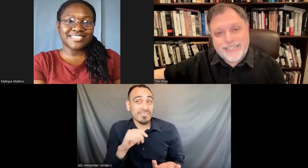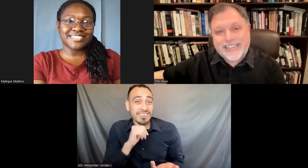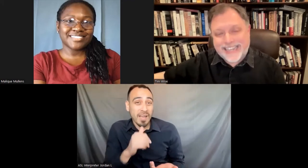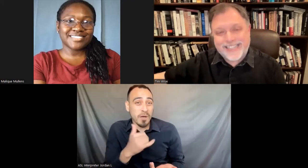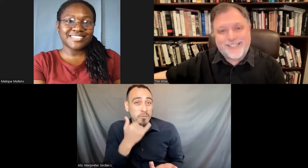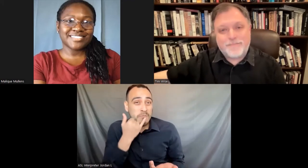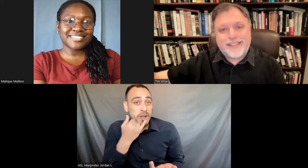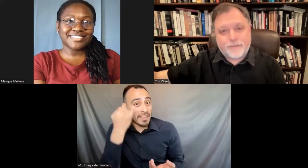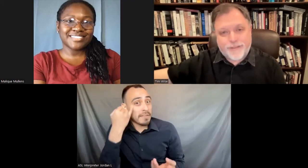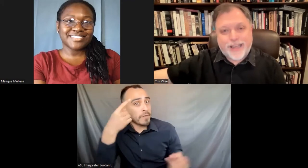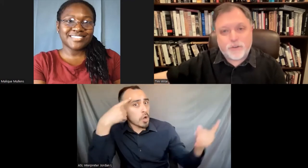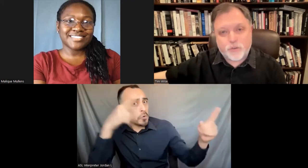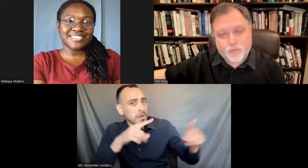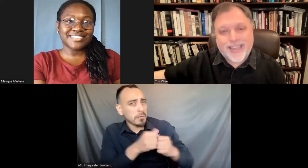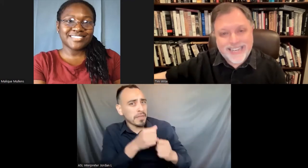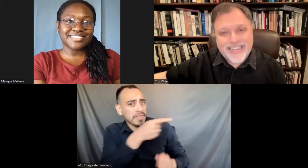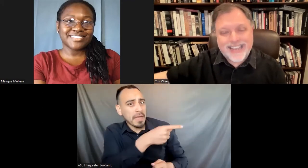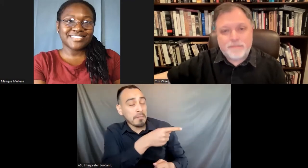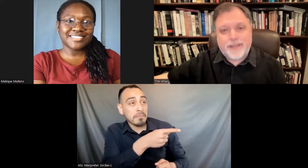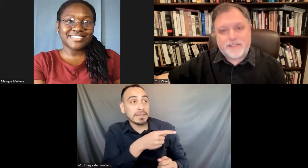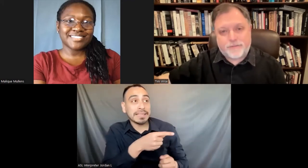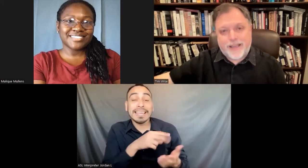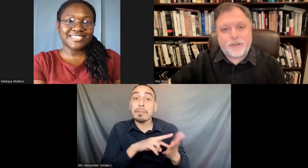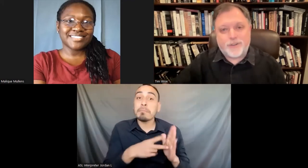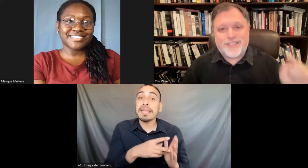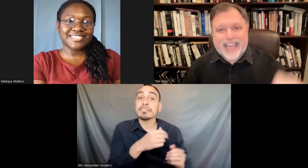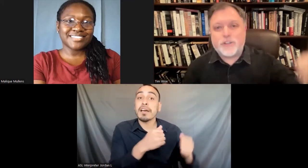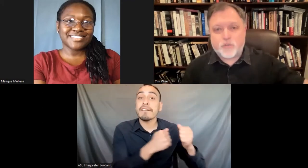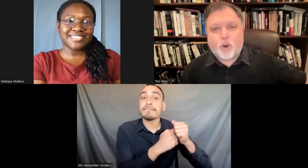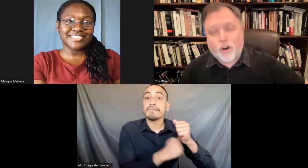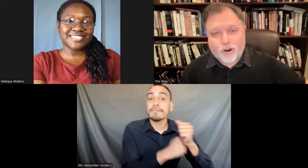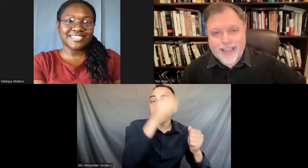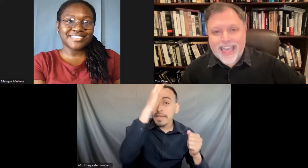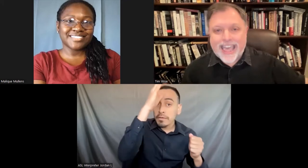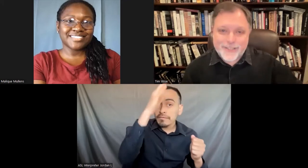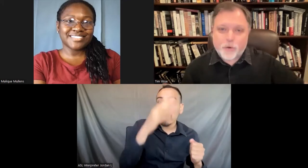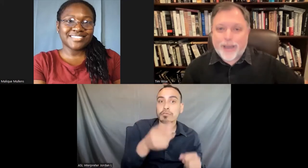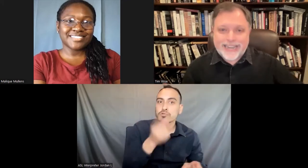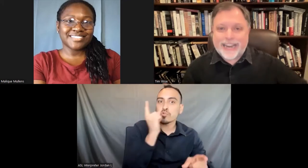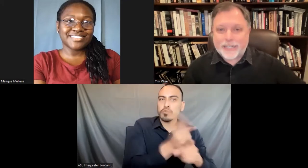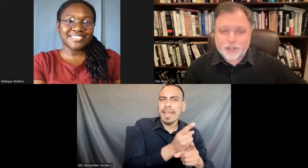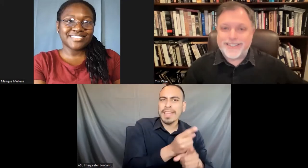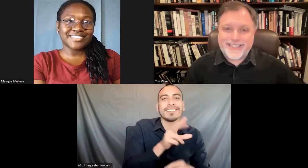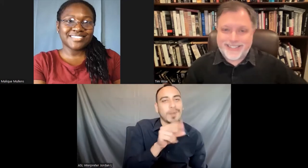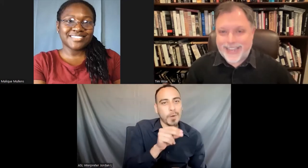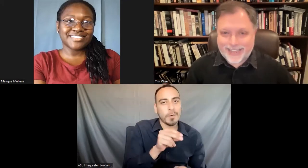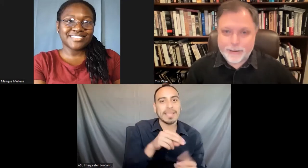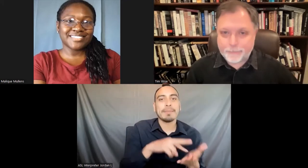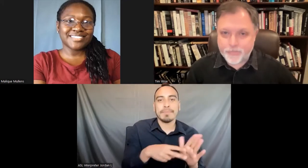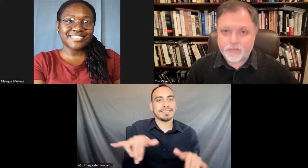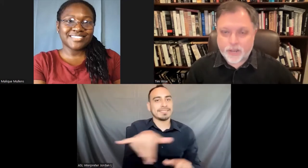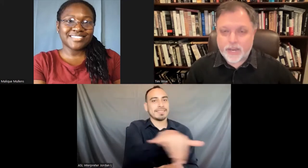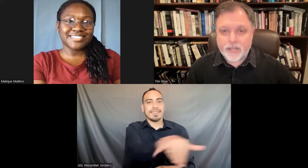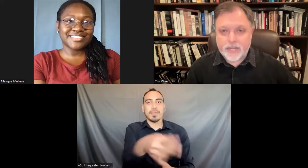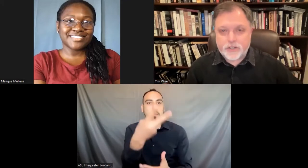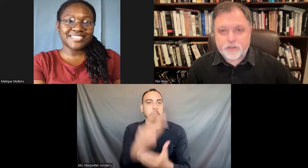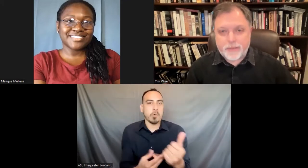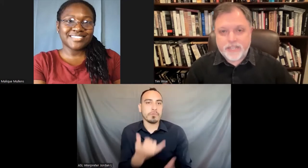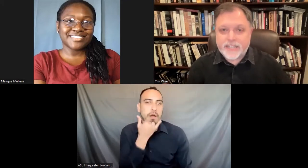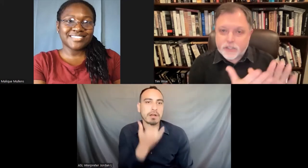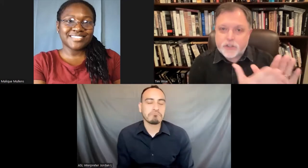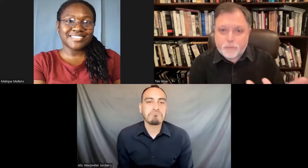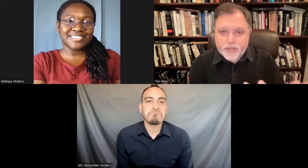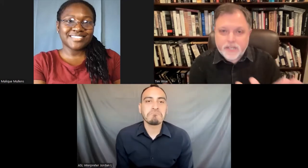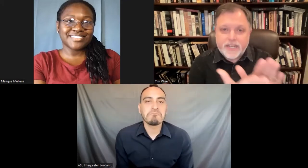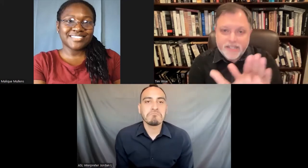founders did. That doesn't make the founders right. It makes the founders as wrong as the white nationalists today, right? It just